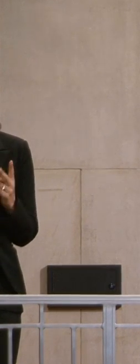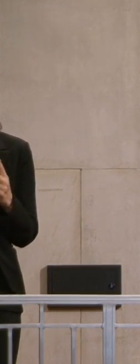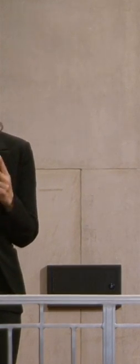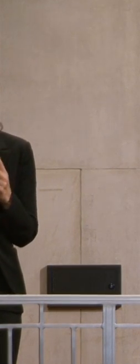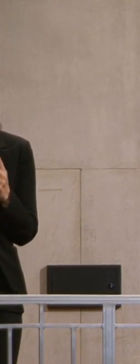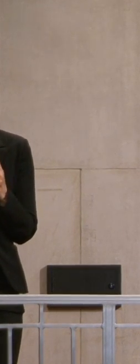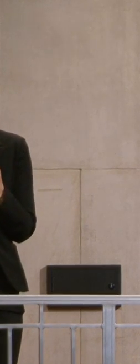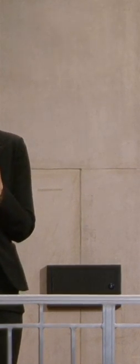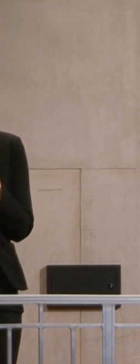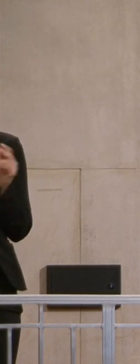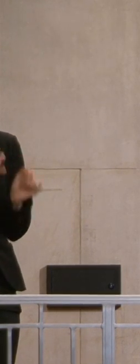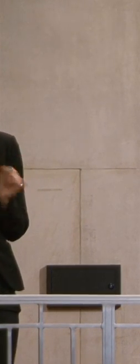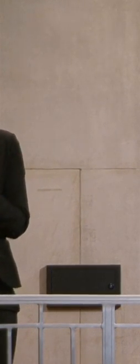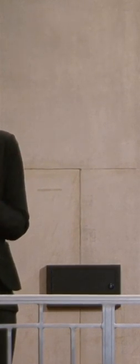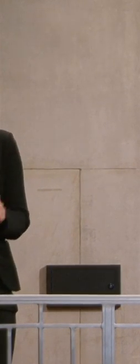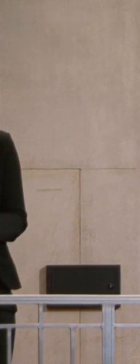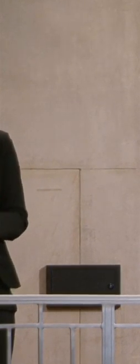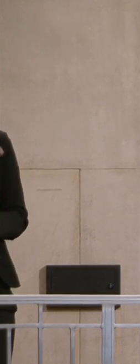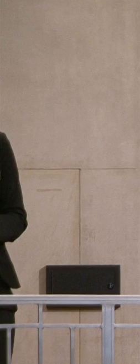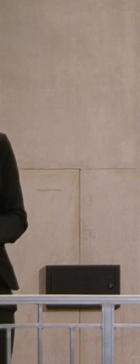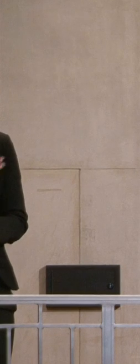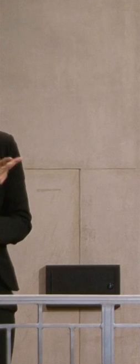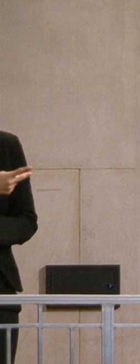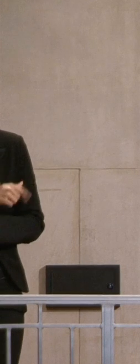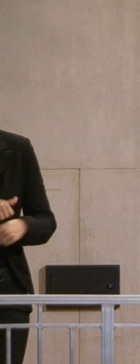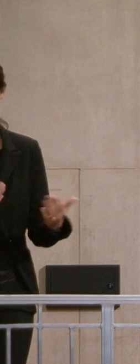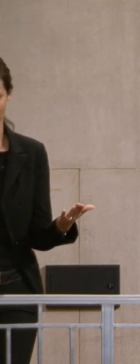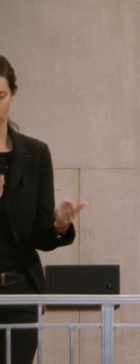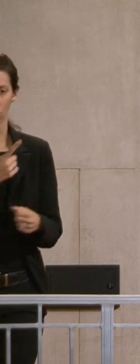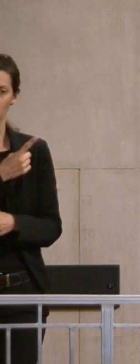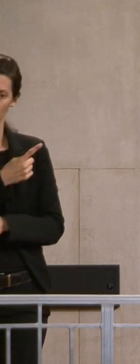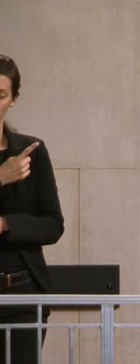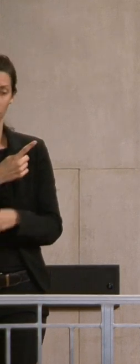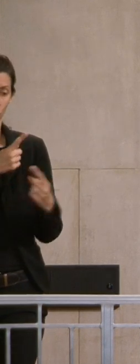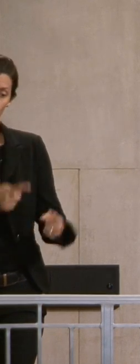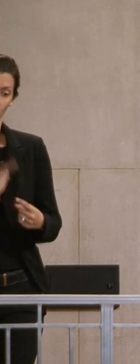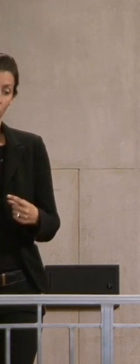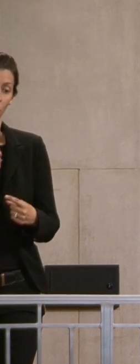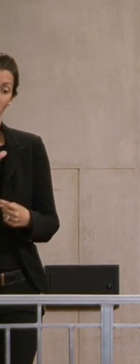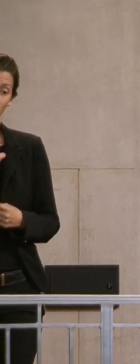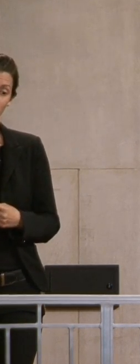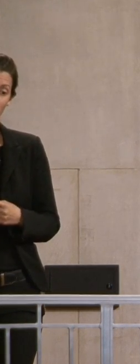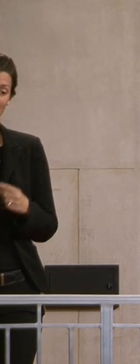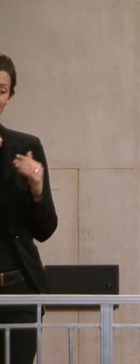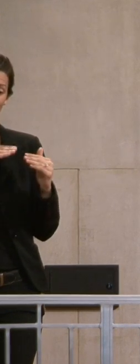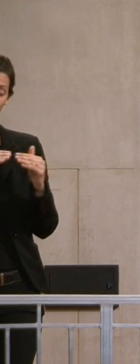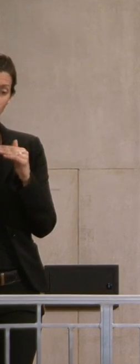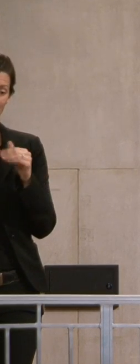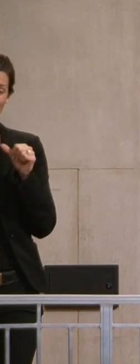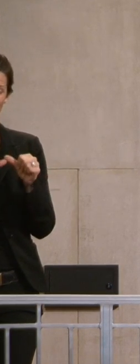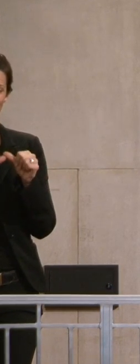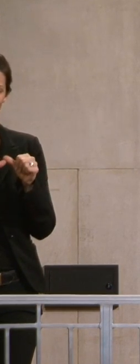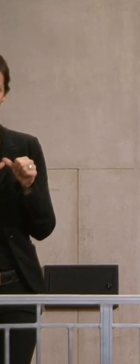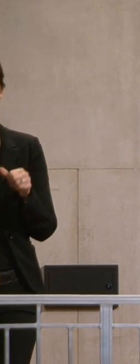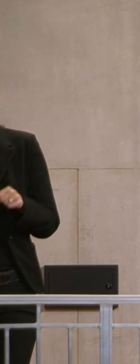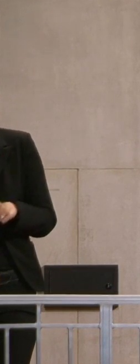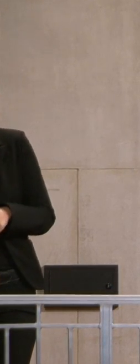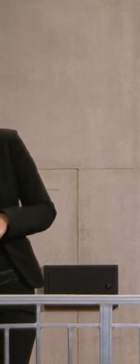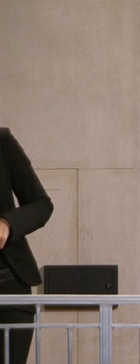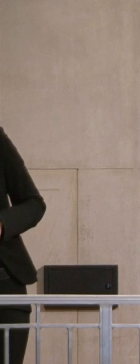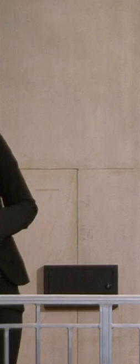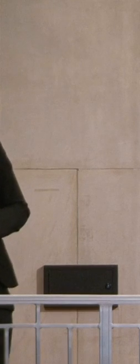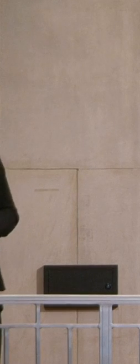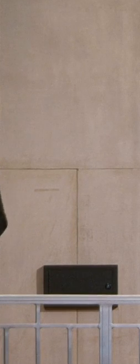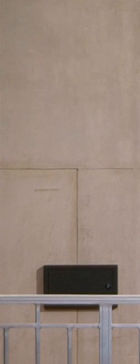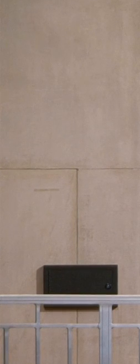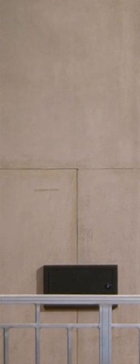we are grateful to have by our side as the struggle for LGBT equality continues. The Gerald B. Roemer Community Service